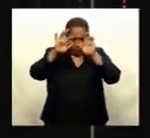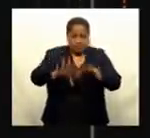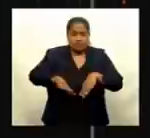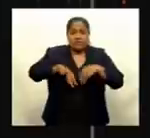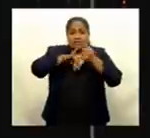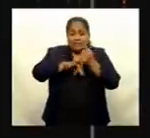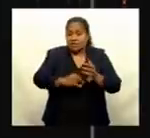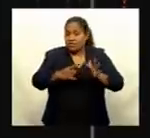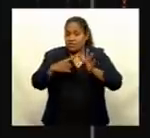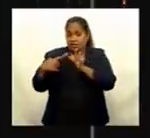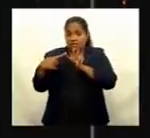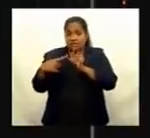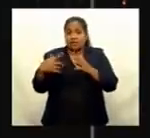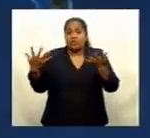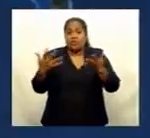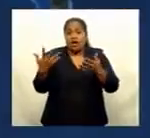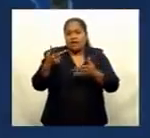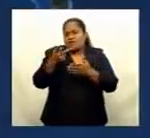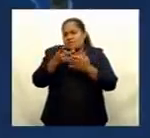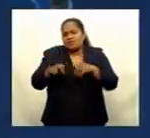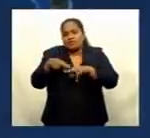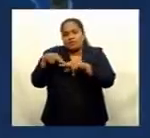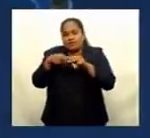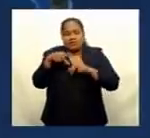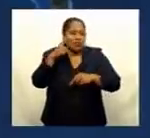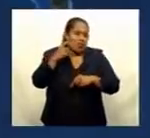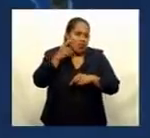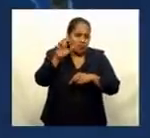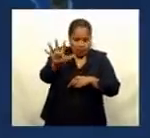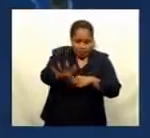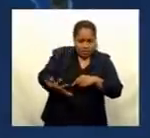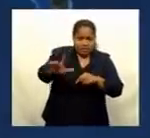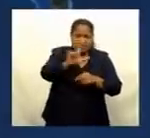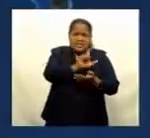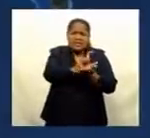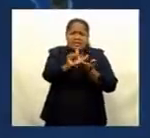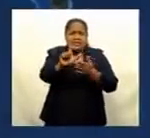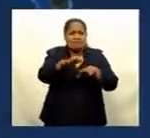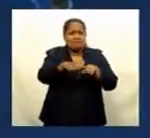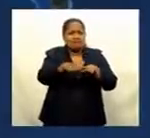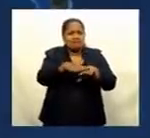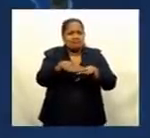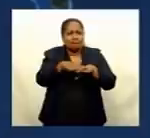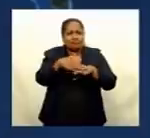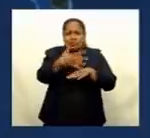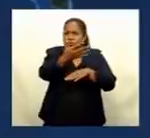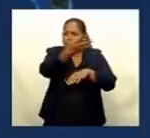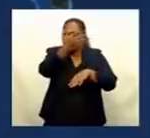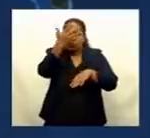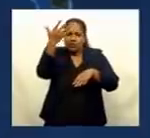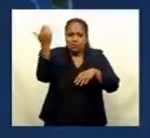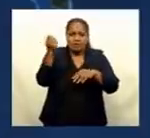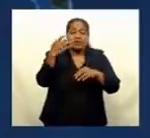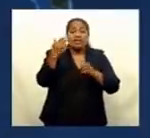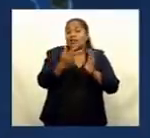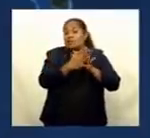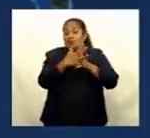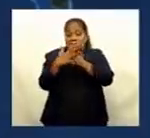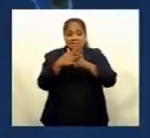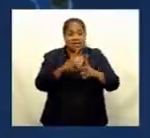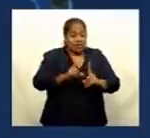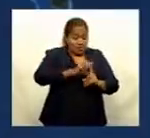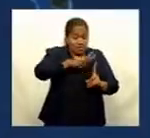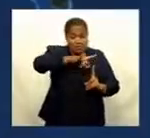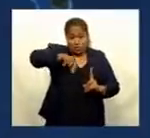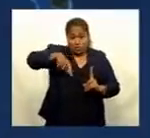swells over parts of the Fiji waters. Clear blue skies were the highlight of the Western Division today. Eastwards from Pacific Harbour